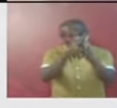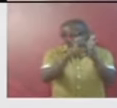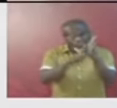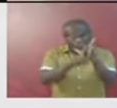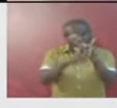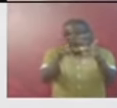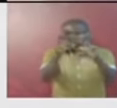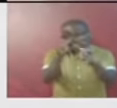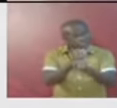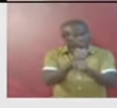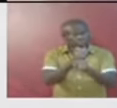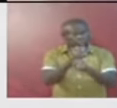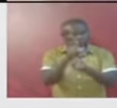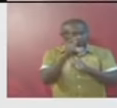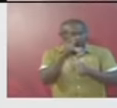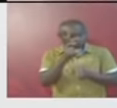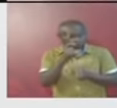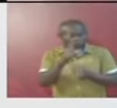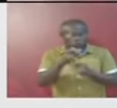vaccine, and please wear your mask.